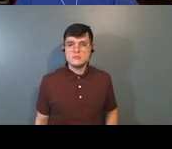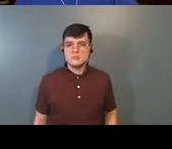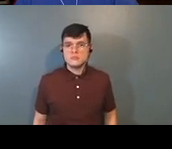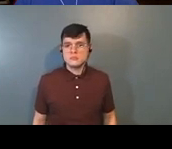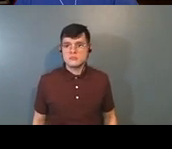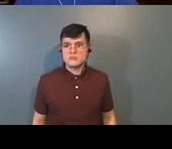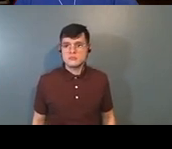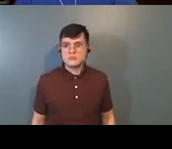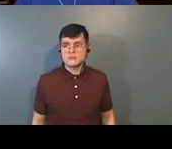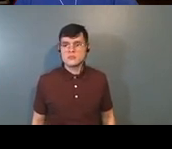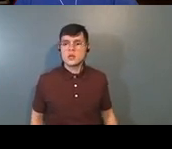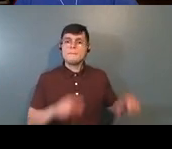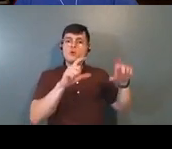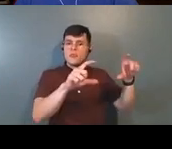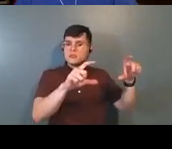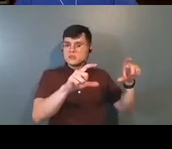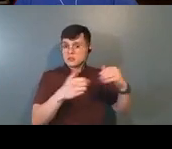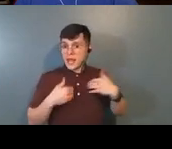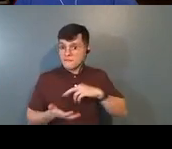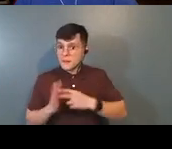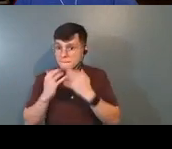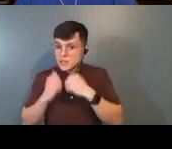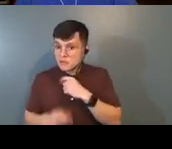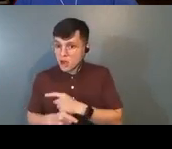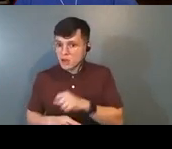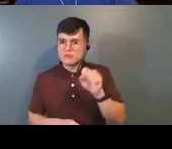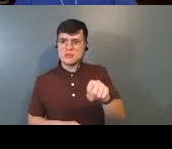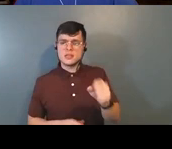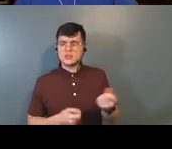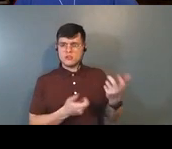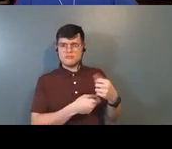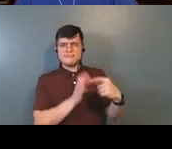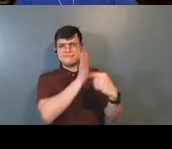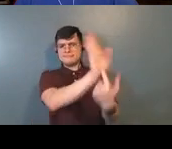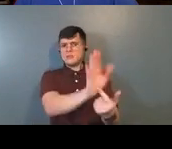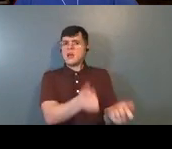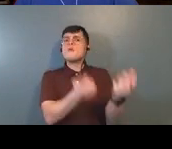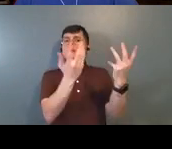checked. Parentheses have meaning to you, right? Yeah. And here they are expressing quantity. So.